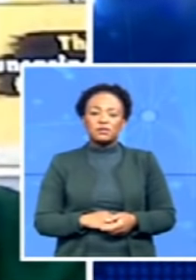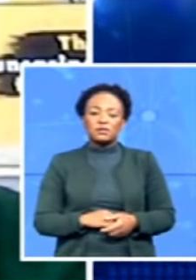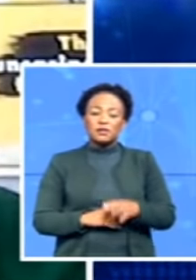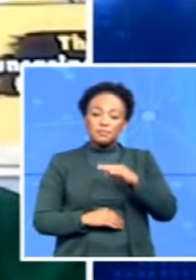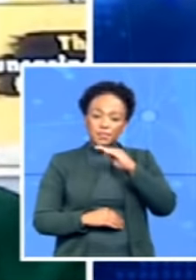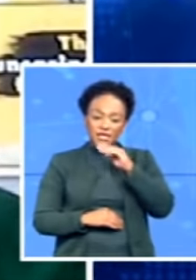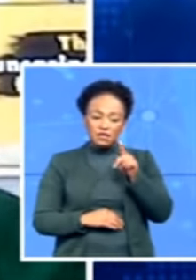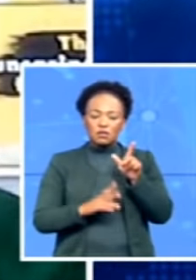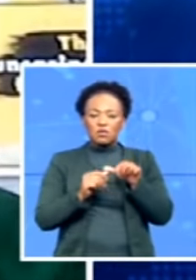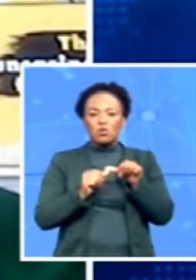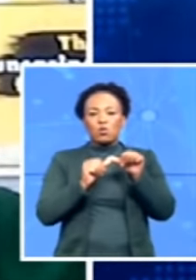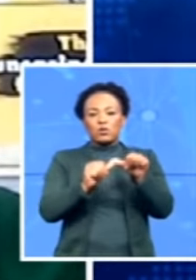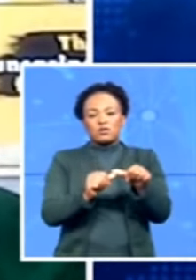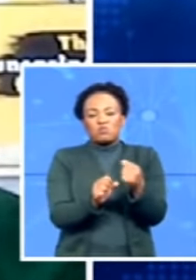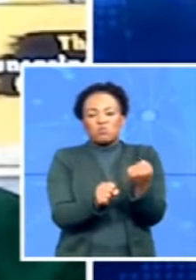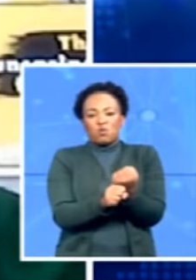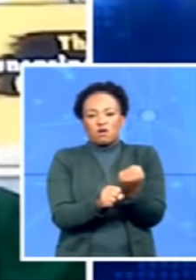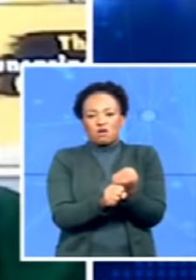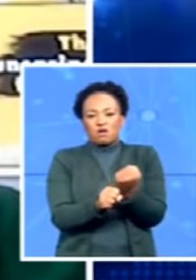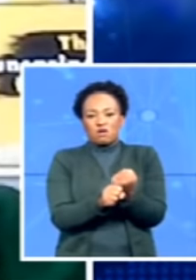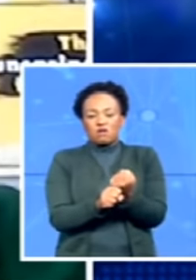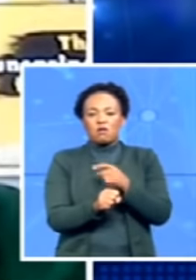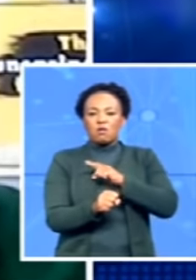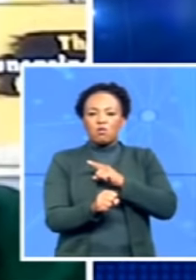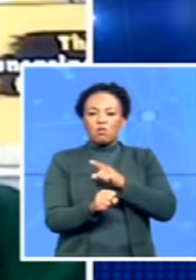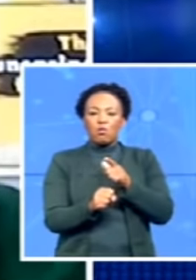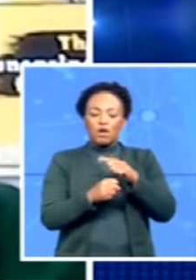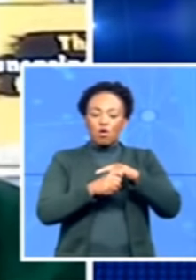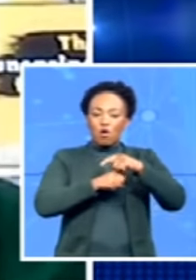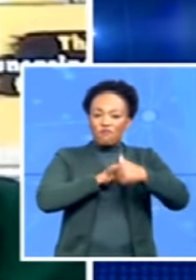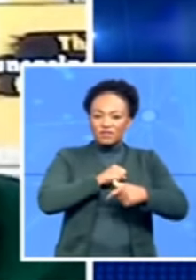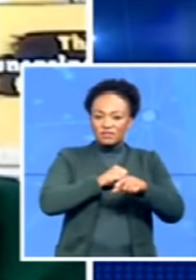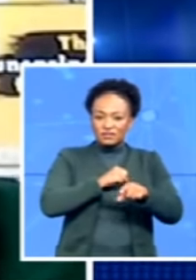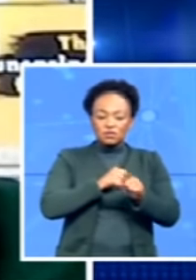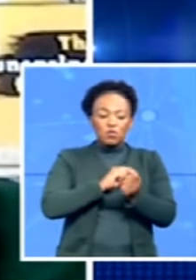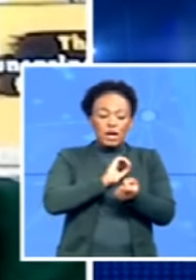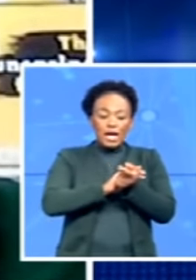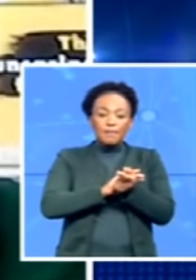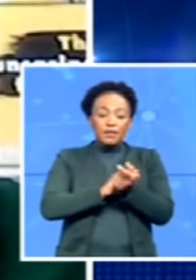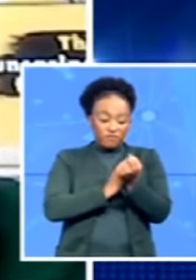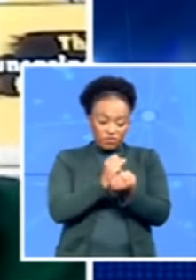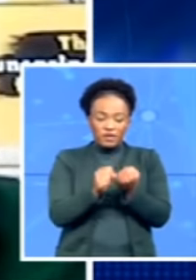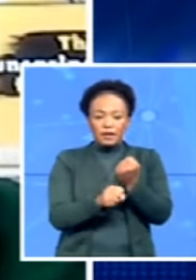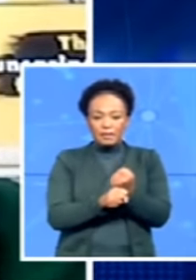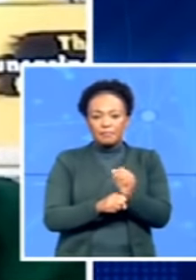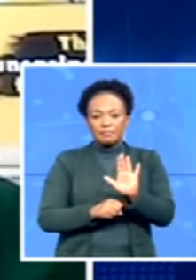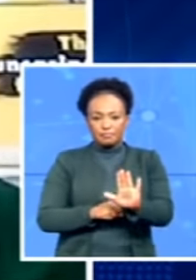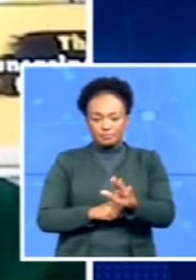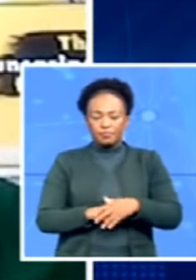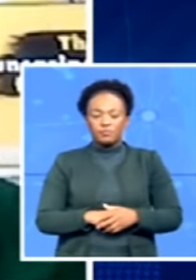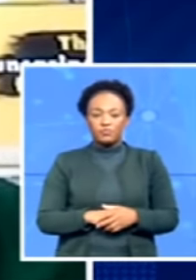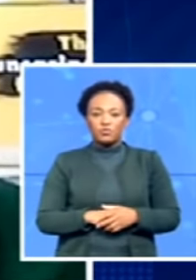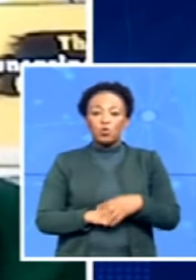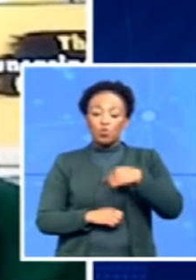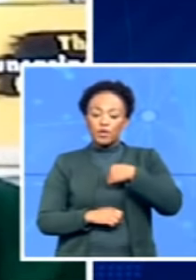with a number of critical conferences due to take place this year. We see this as a disregard of